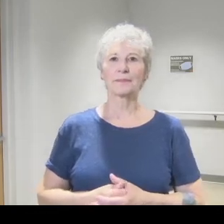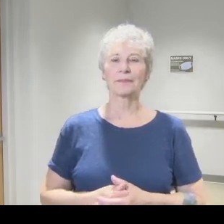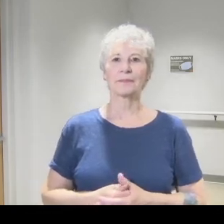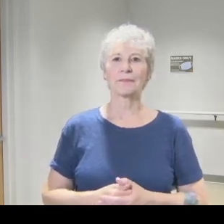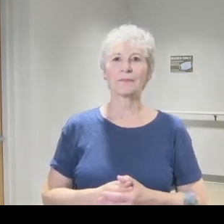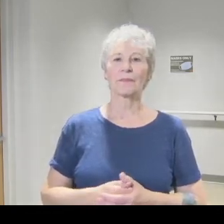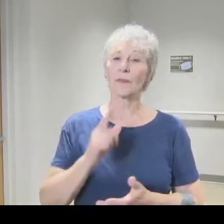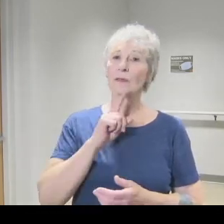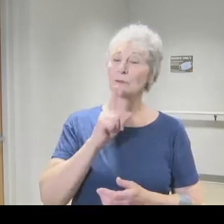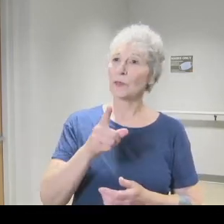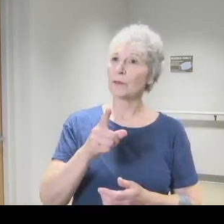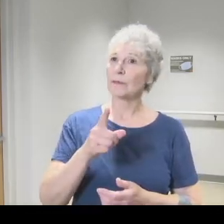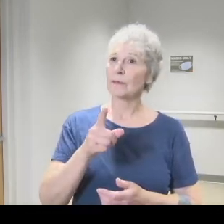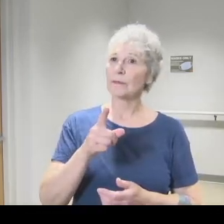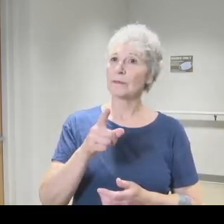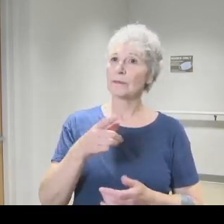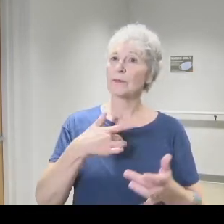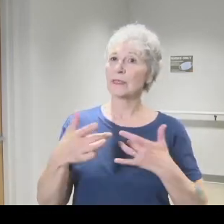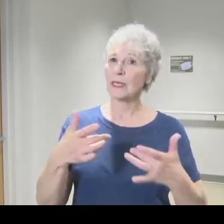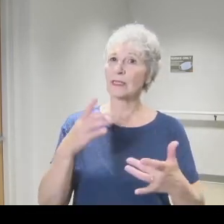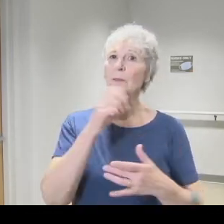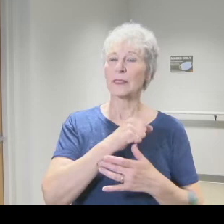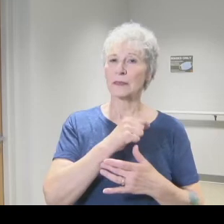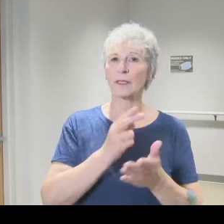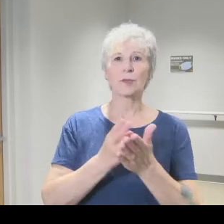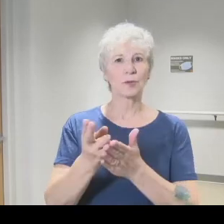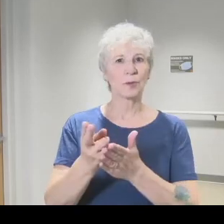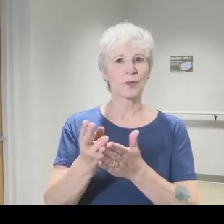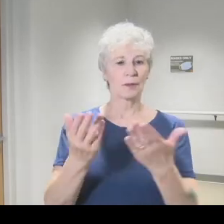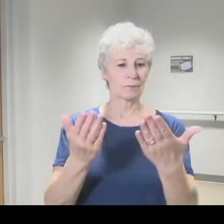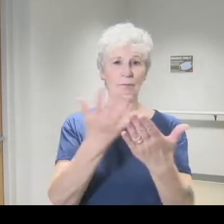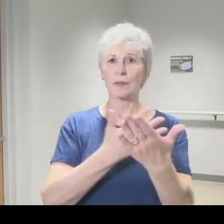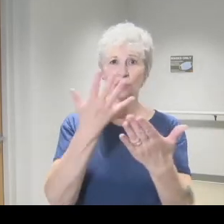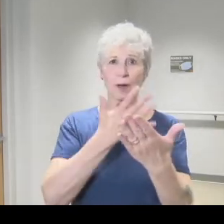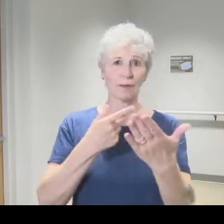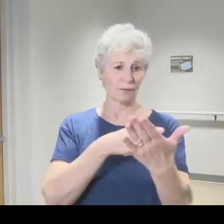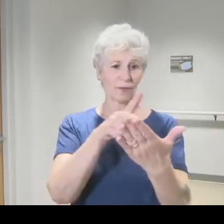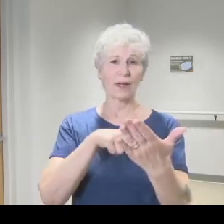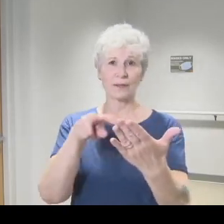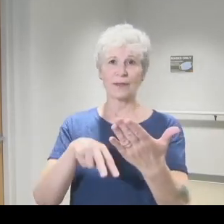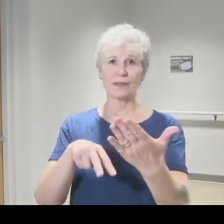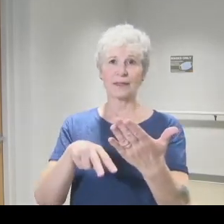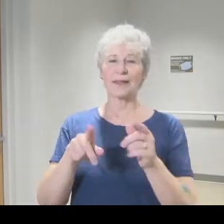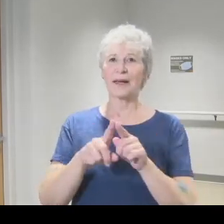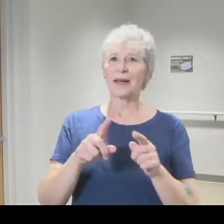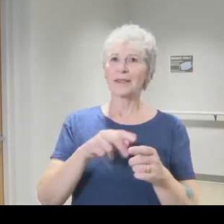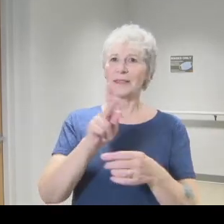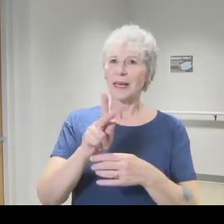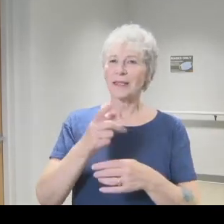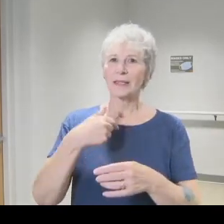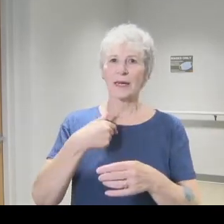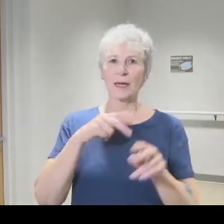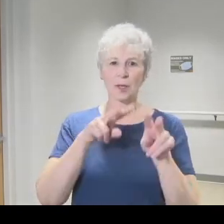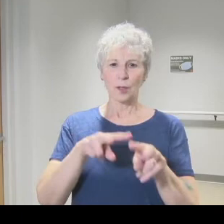But it's true. We tend to miss it. The truths that are right there in front of us. So as Kayla and I look at scriptures, it has